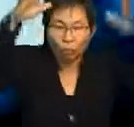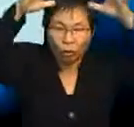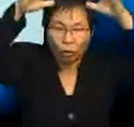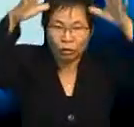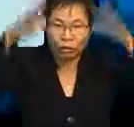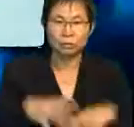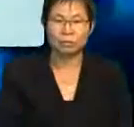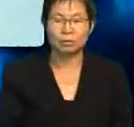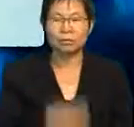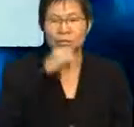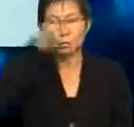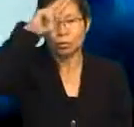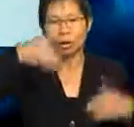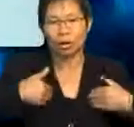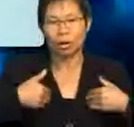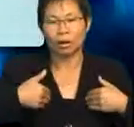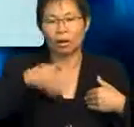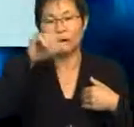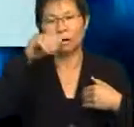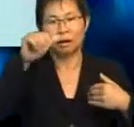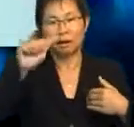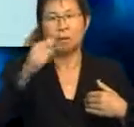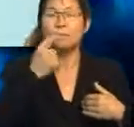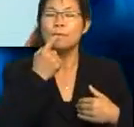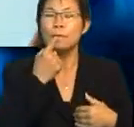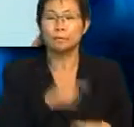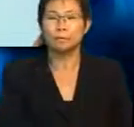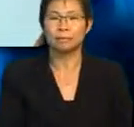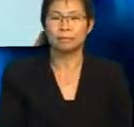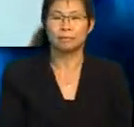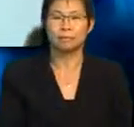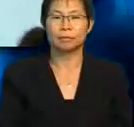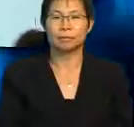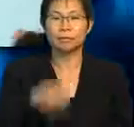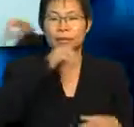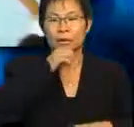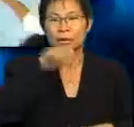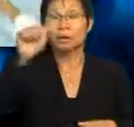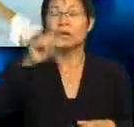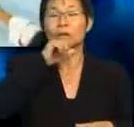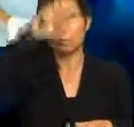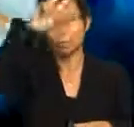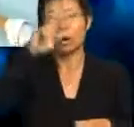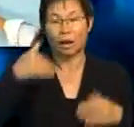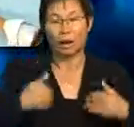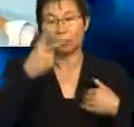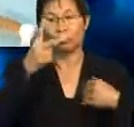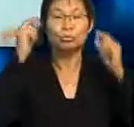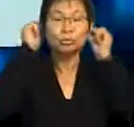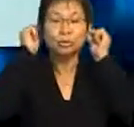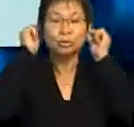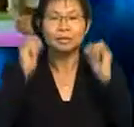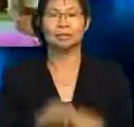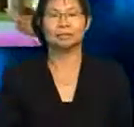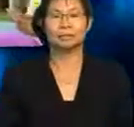Two horns. A goat has a mouth. A goat has 2